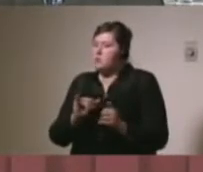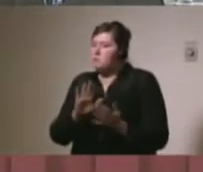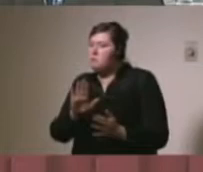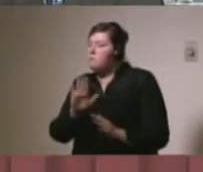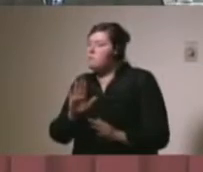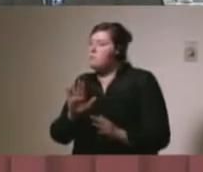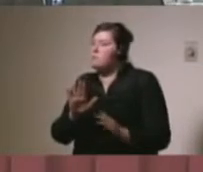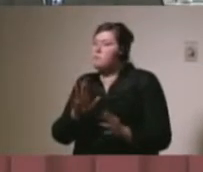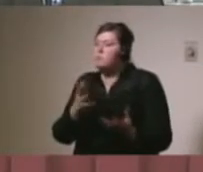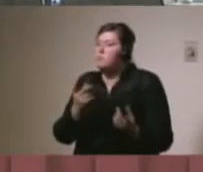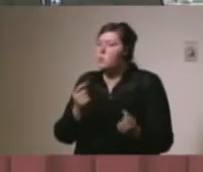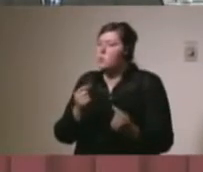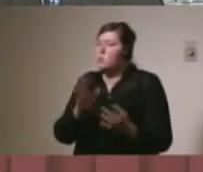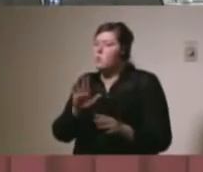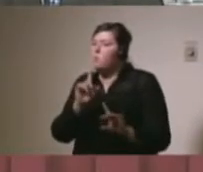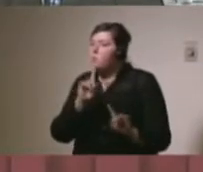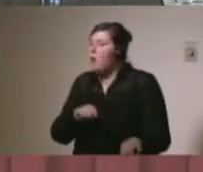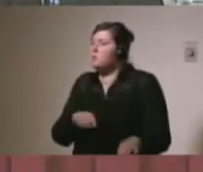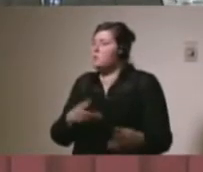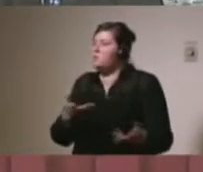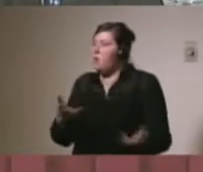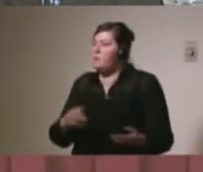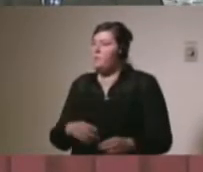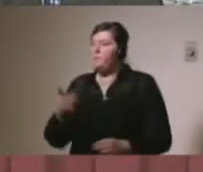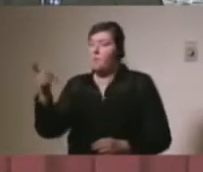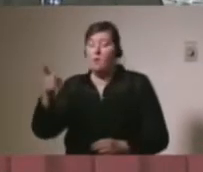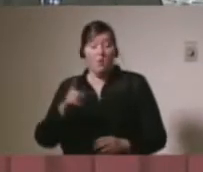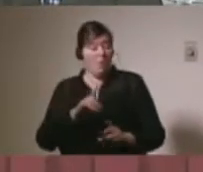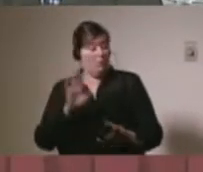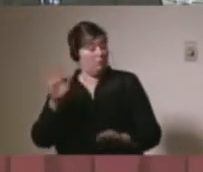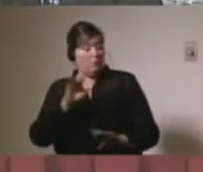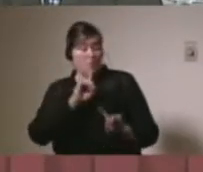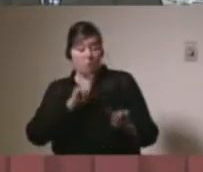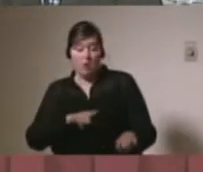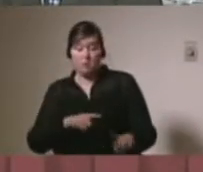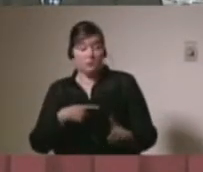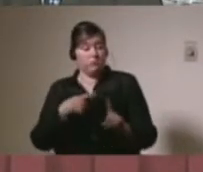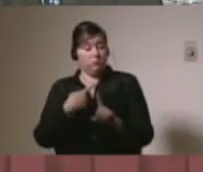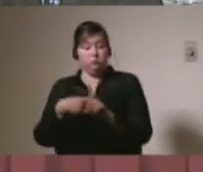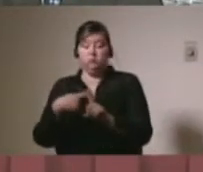because many workers